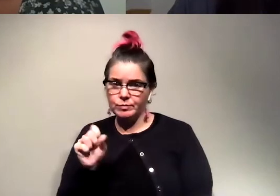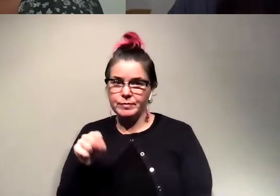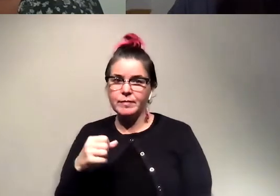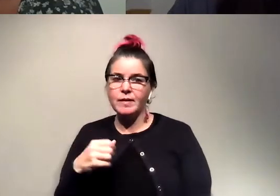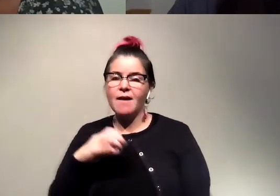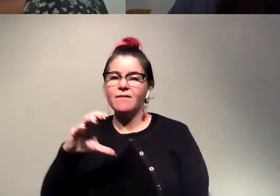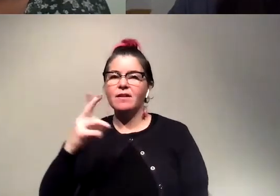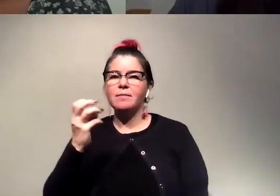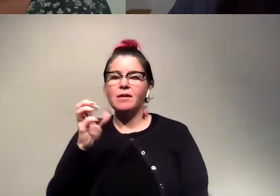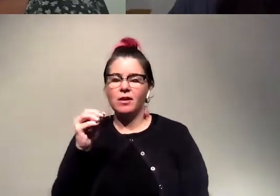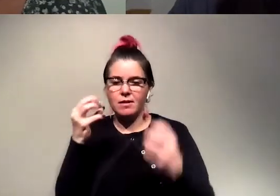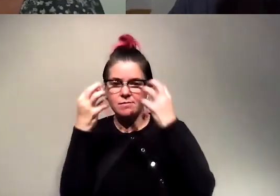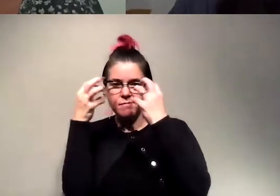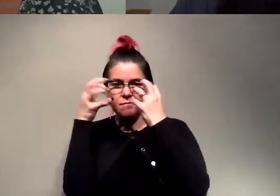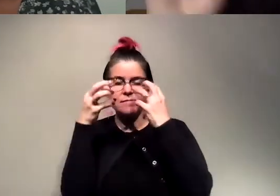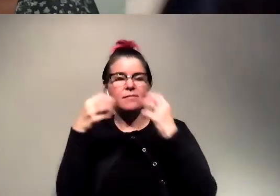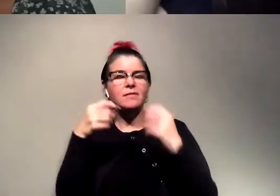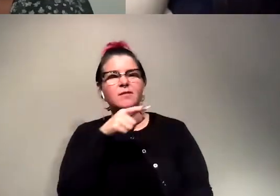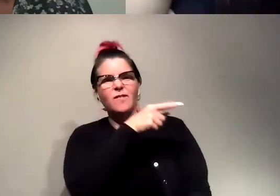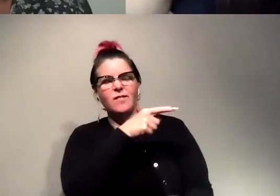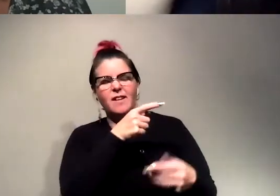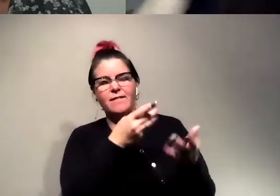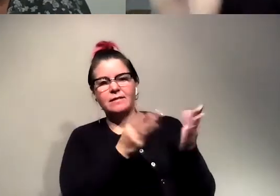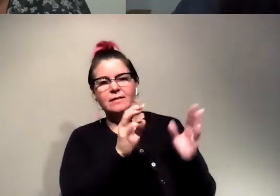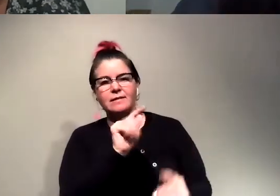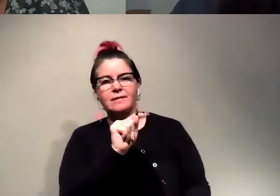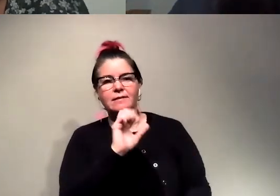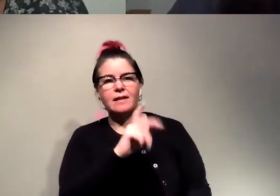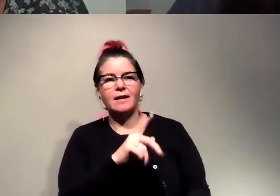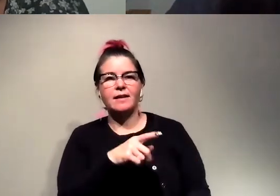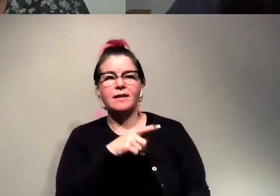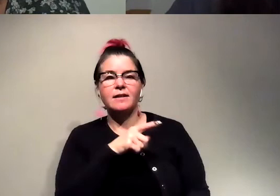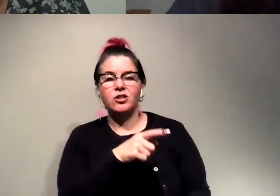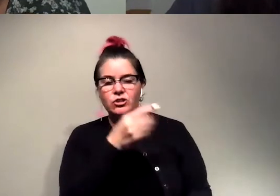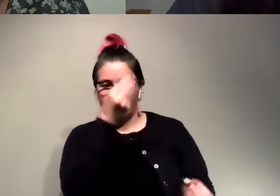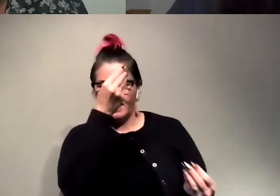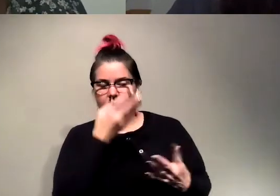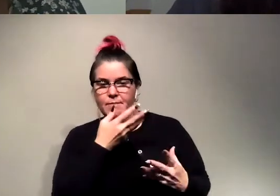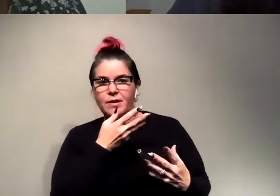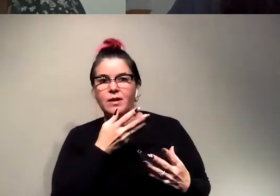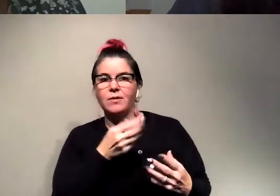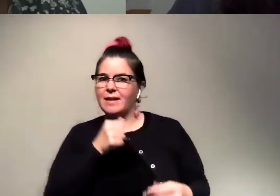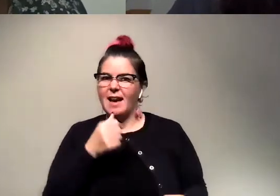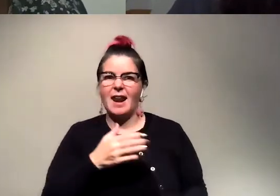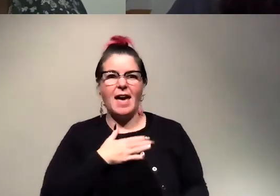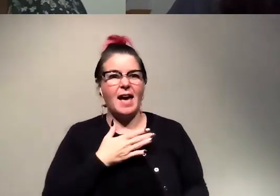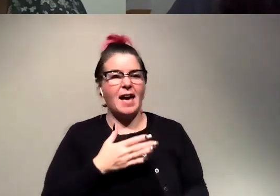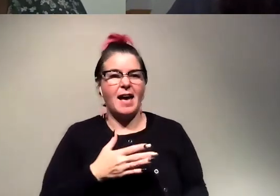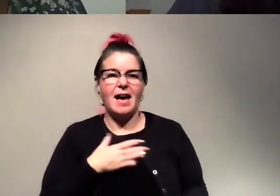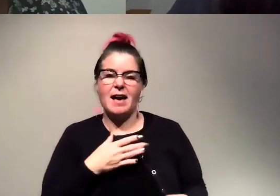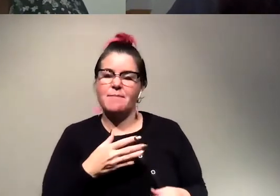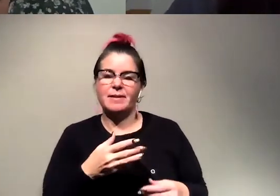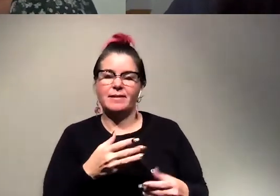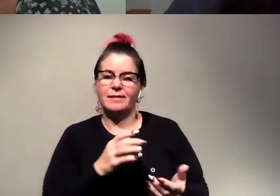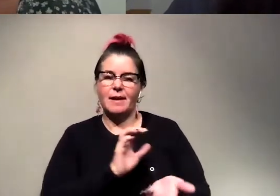chameleon. She's just over there in her tank, and she is letting me know that she was not happy with the amount of mealworms I gave her this morning.